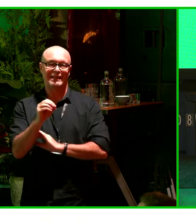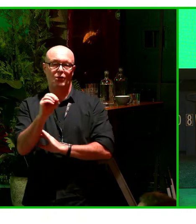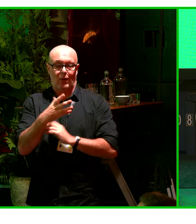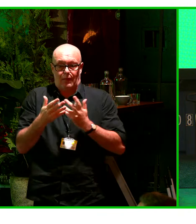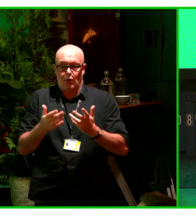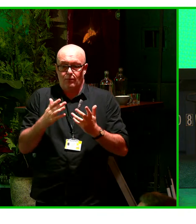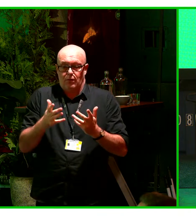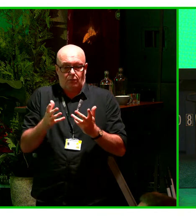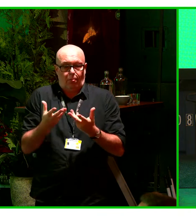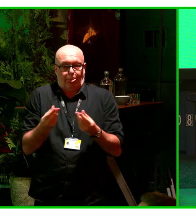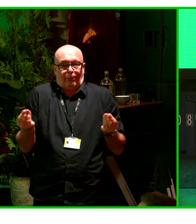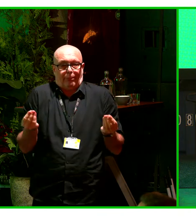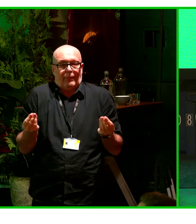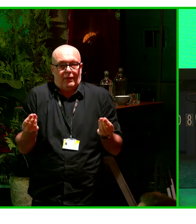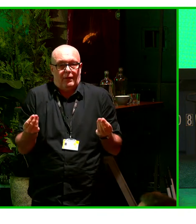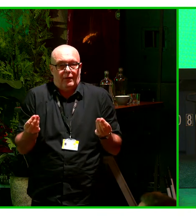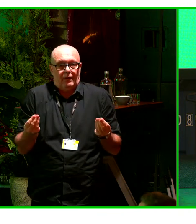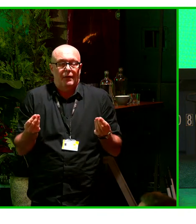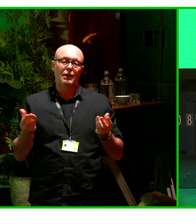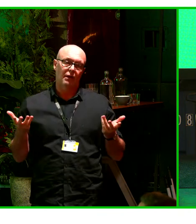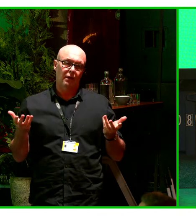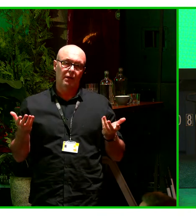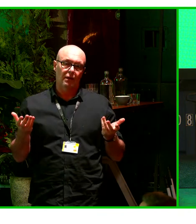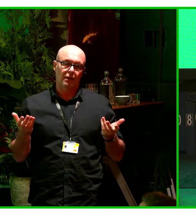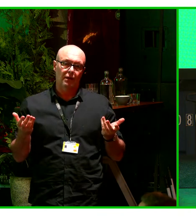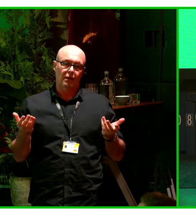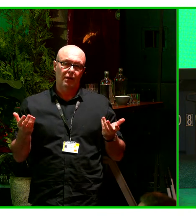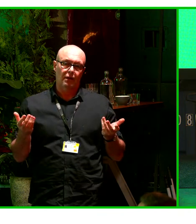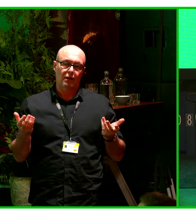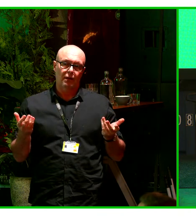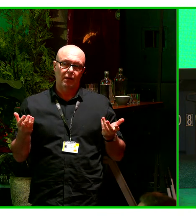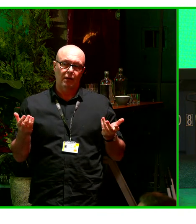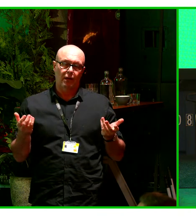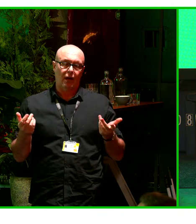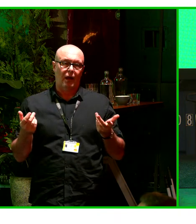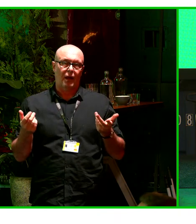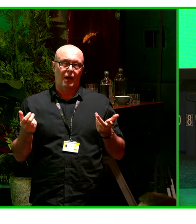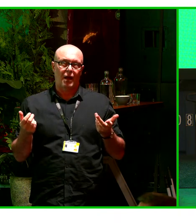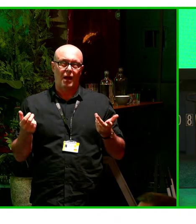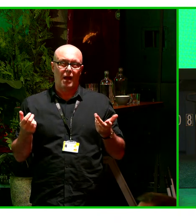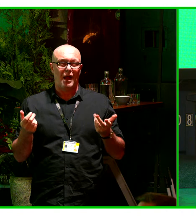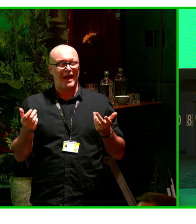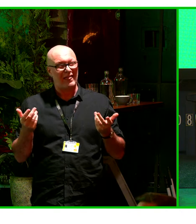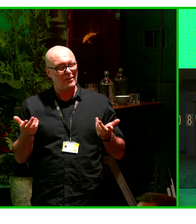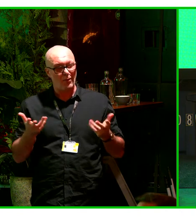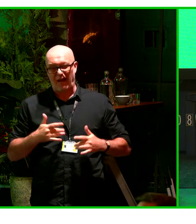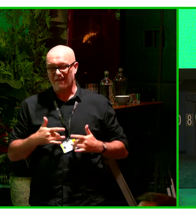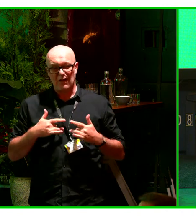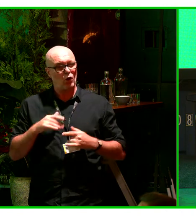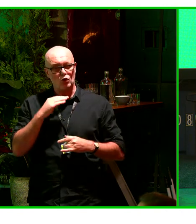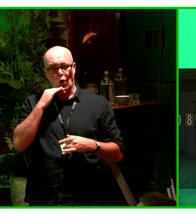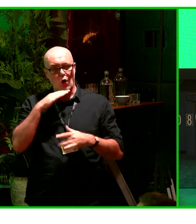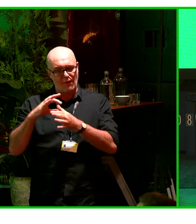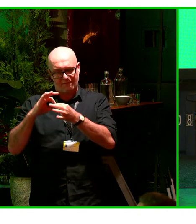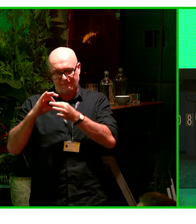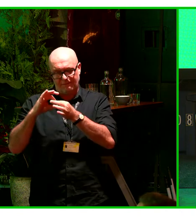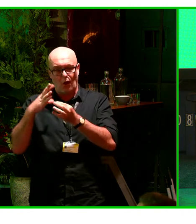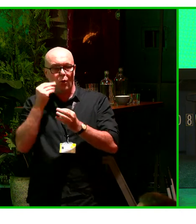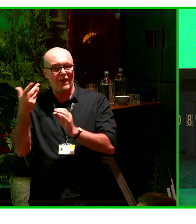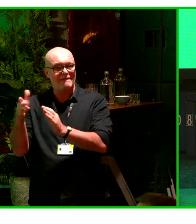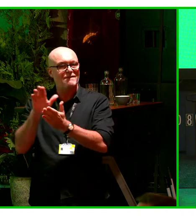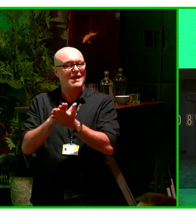currently exist, and we don't sufficiently engage with the investment to do that. So here I